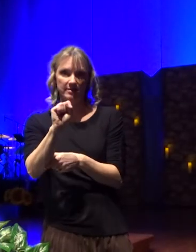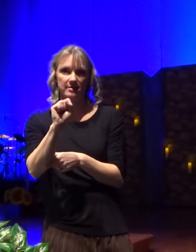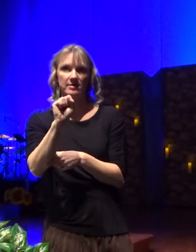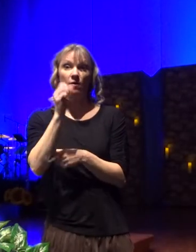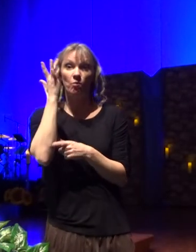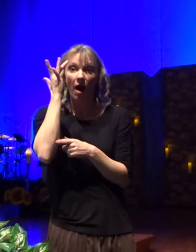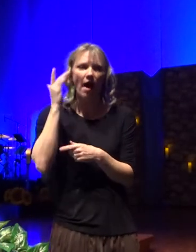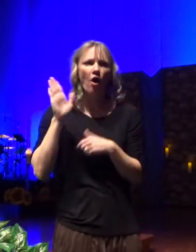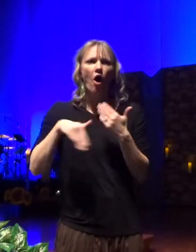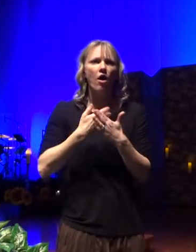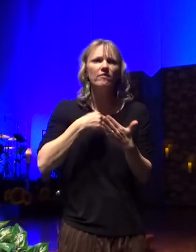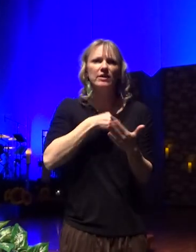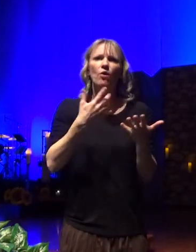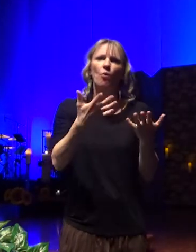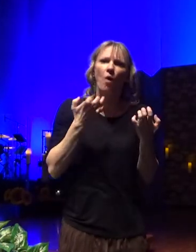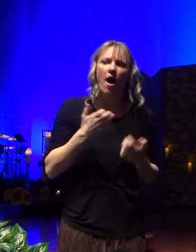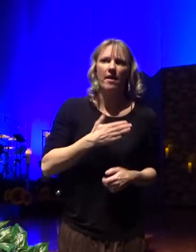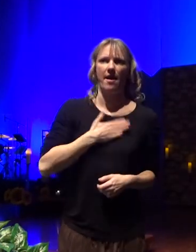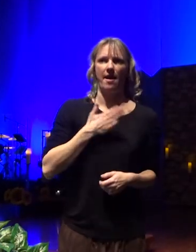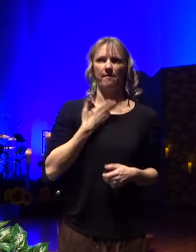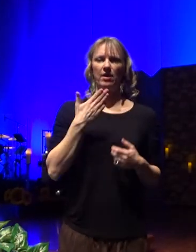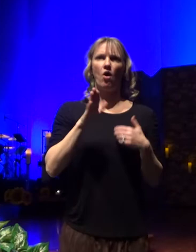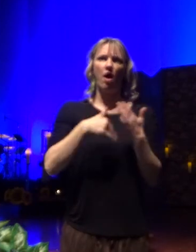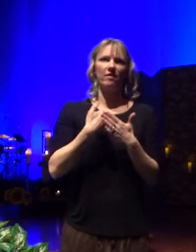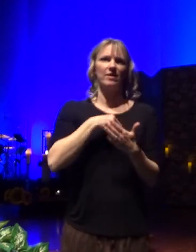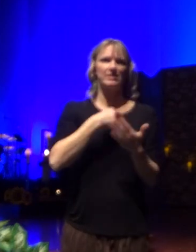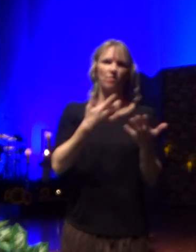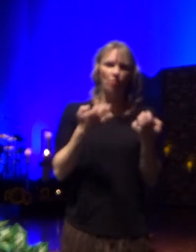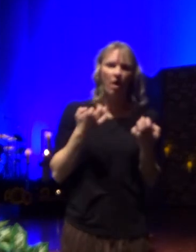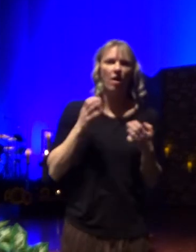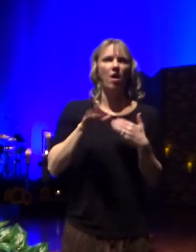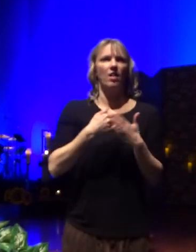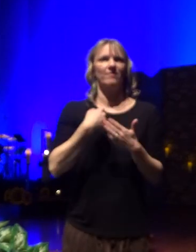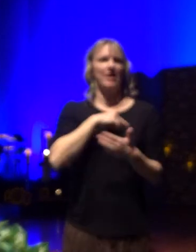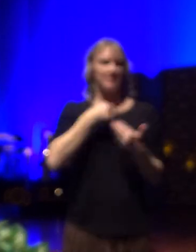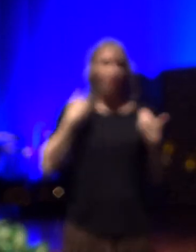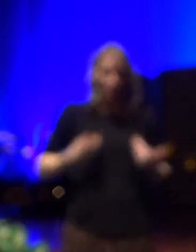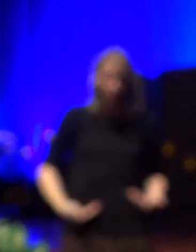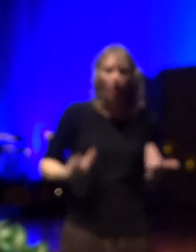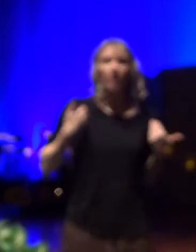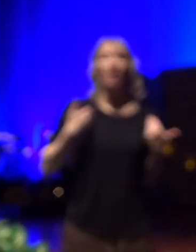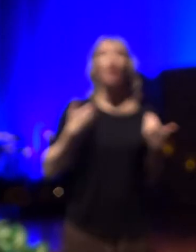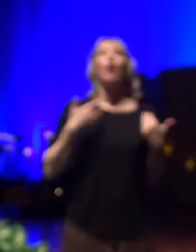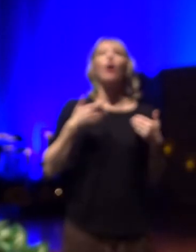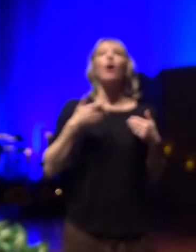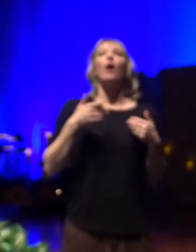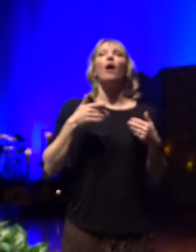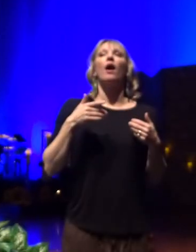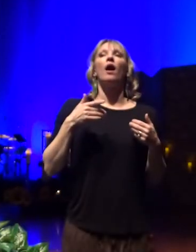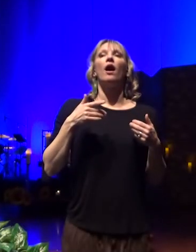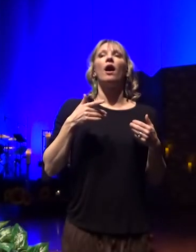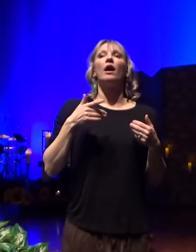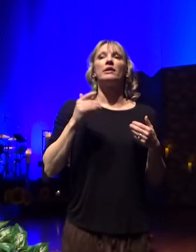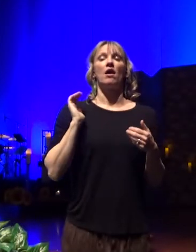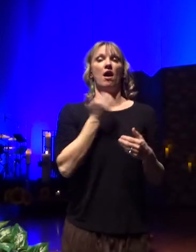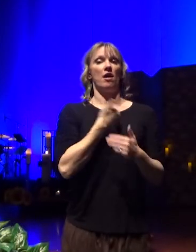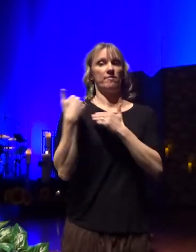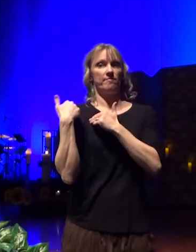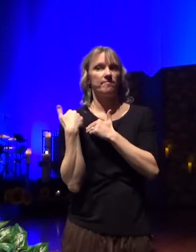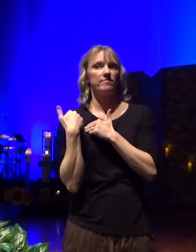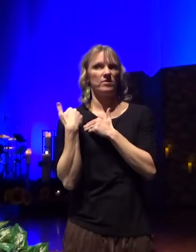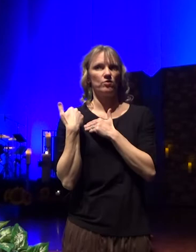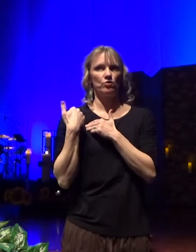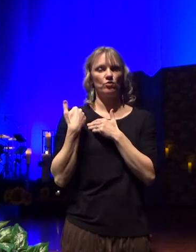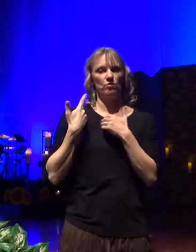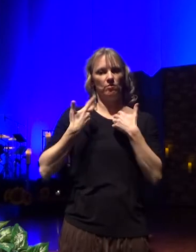we all want to be happy, right? We all want it. We all are it. And yet it's up to us to continue to be in